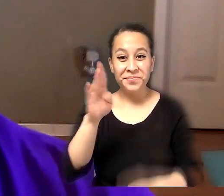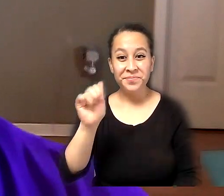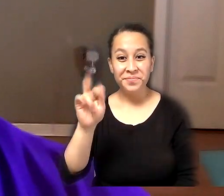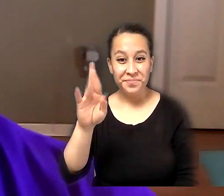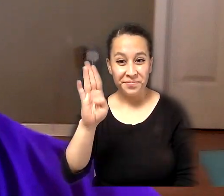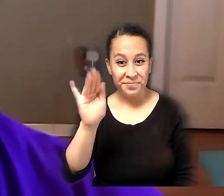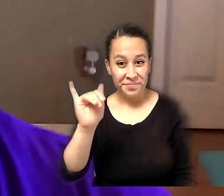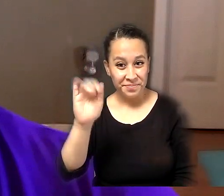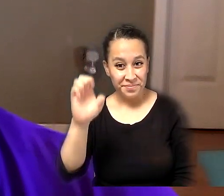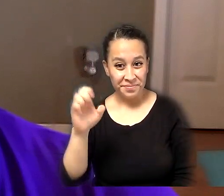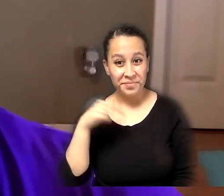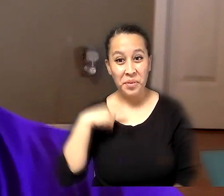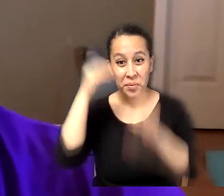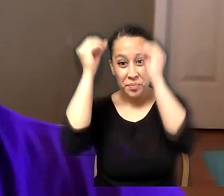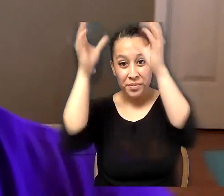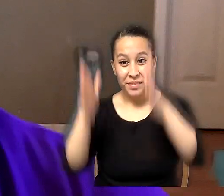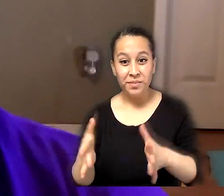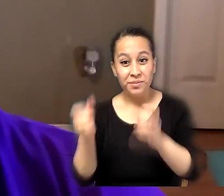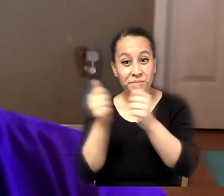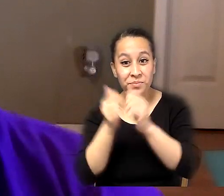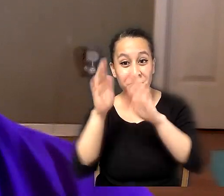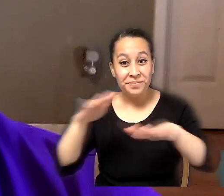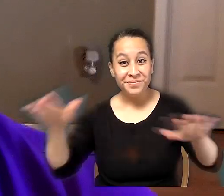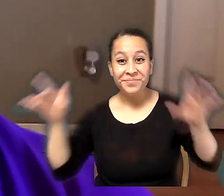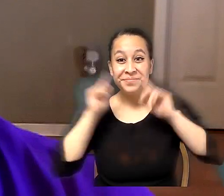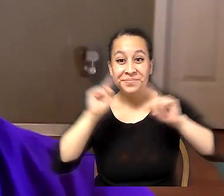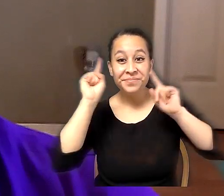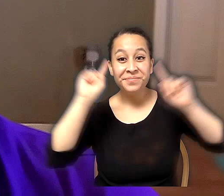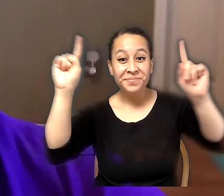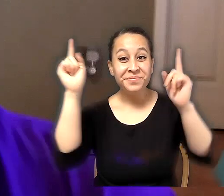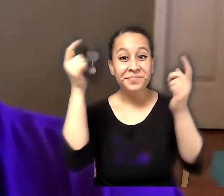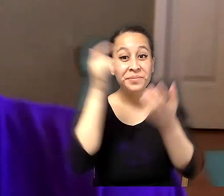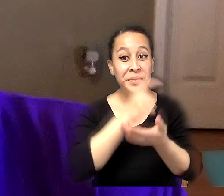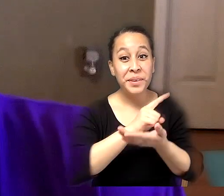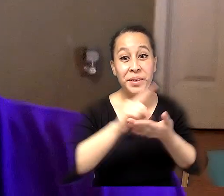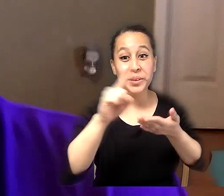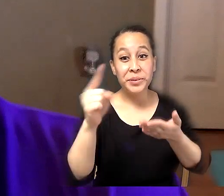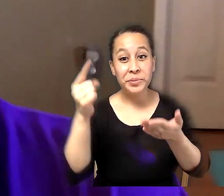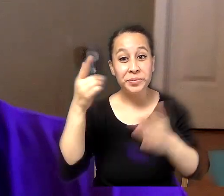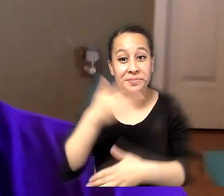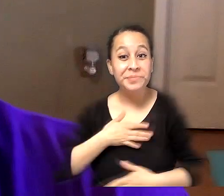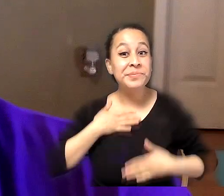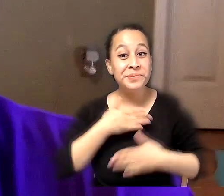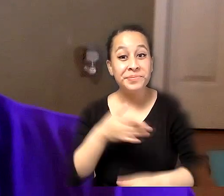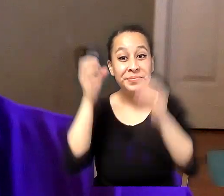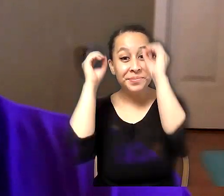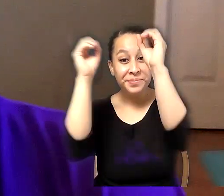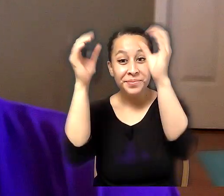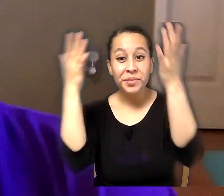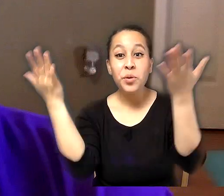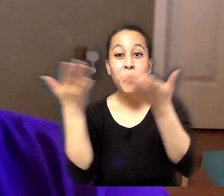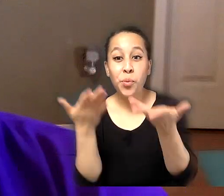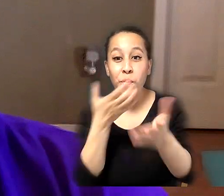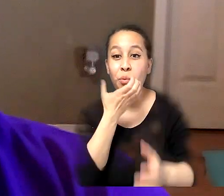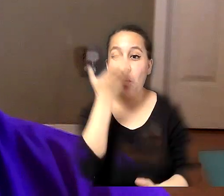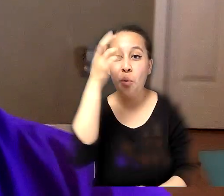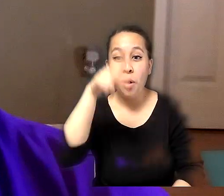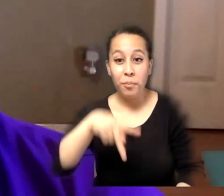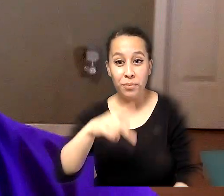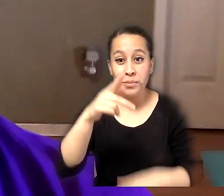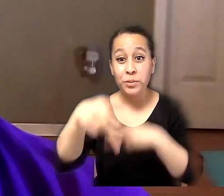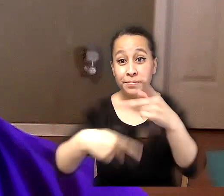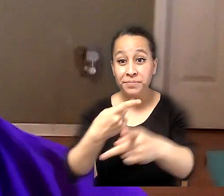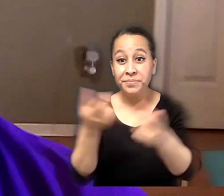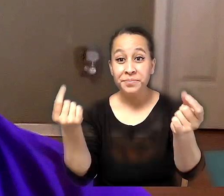Barbie and I'm a teaching artist for Kids Excel. This week I have the pleasure of teaching you the warm-up. The style that we use is